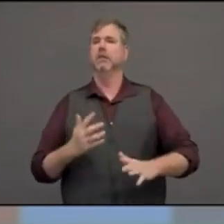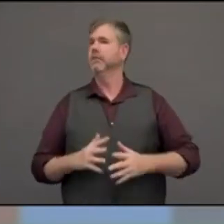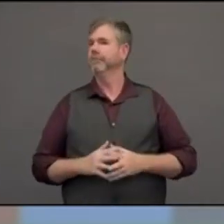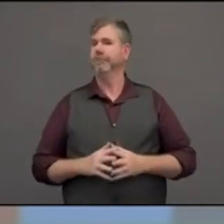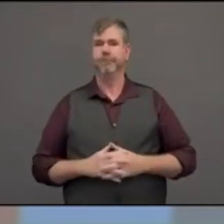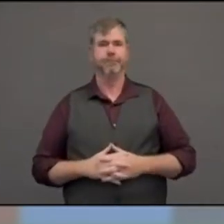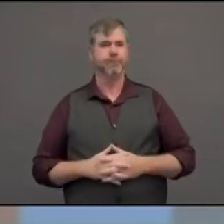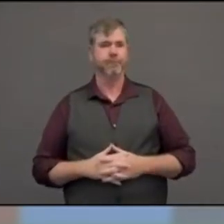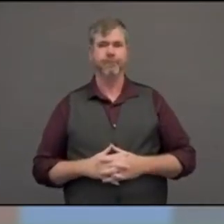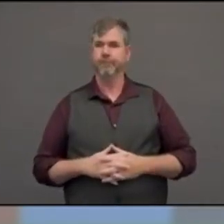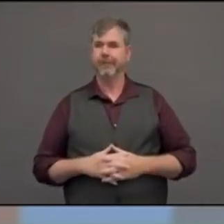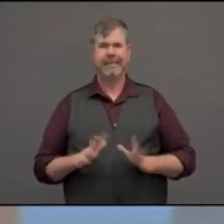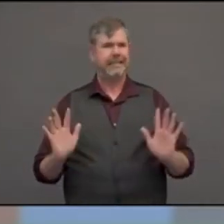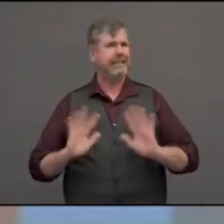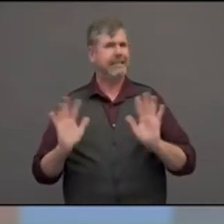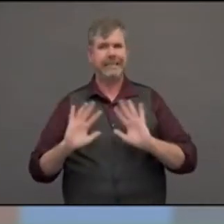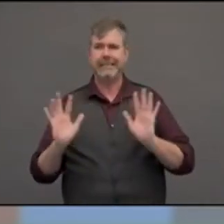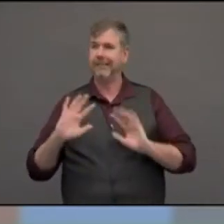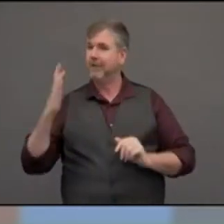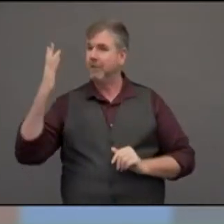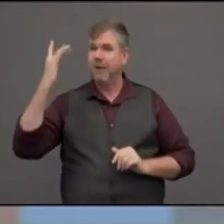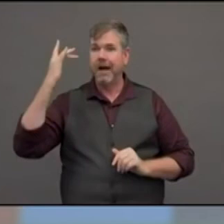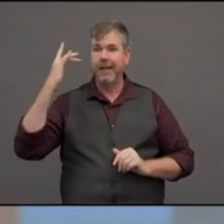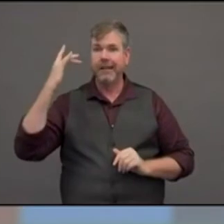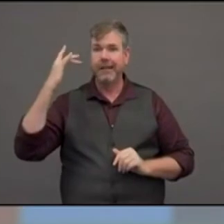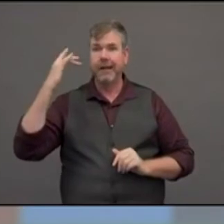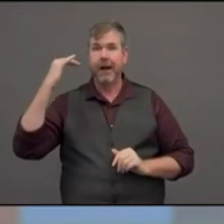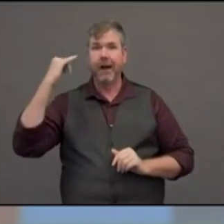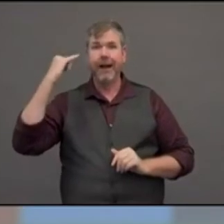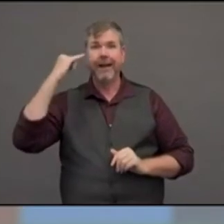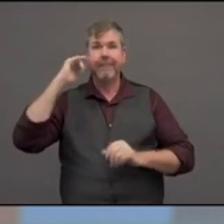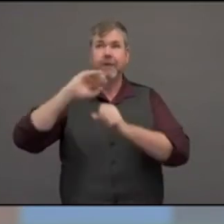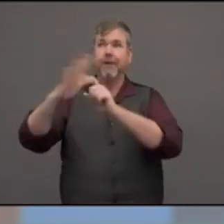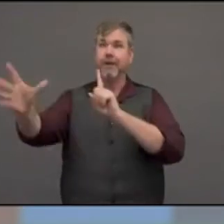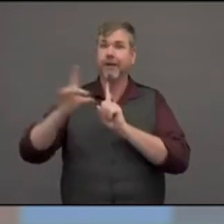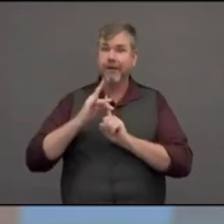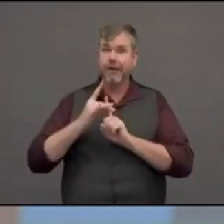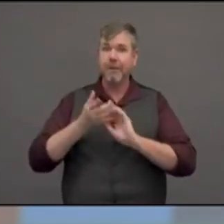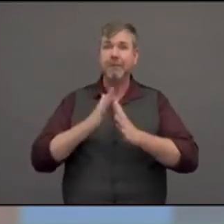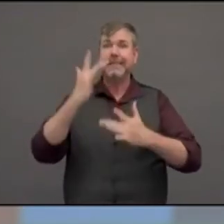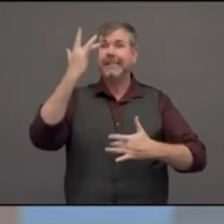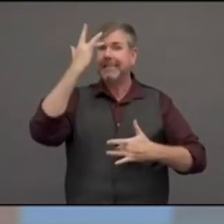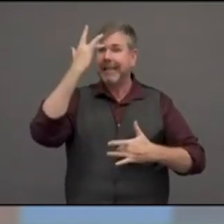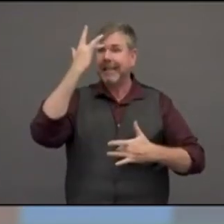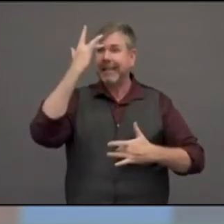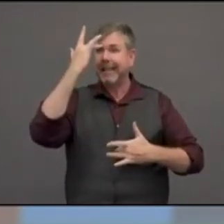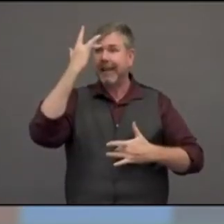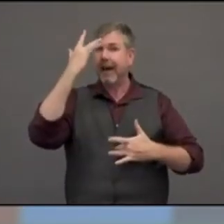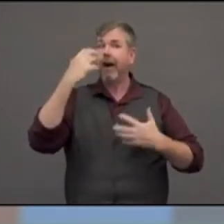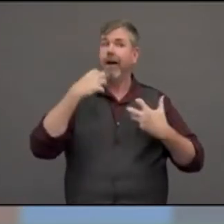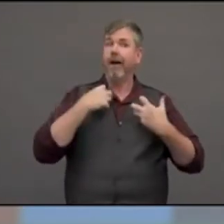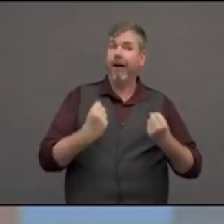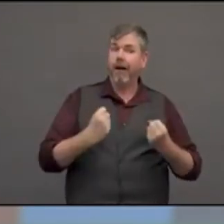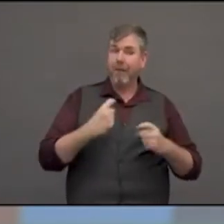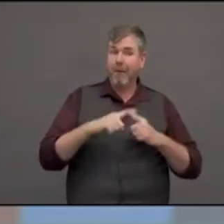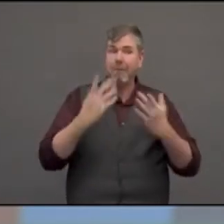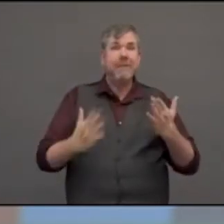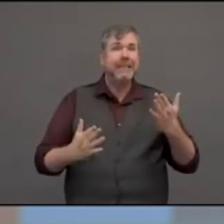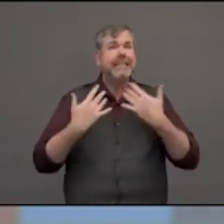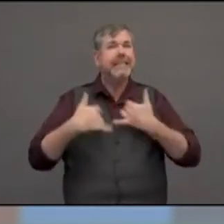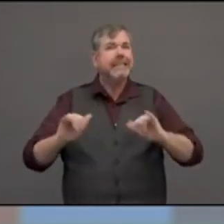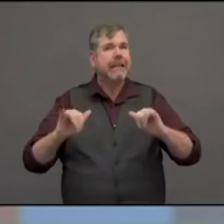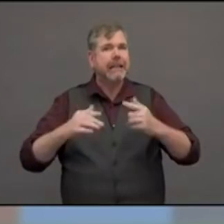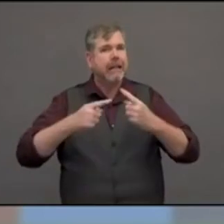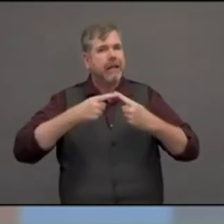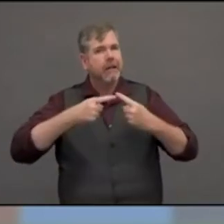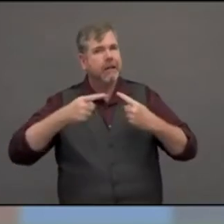effects. So it's not just about living versus dying. You might just not get it and then it's over with, like the common cold or something like